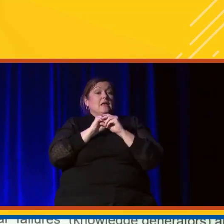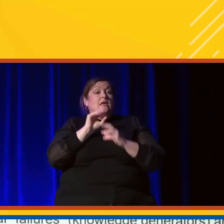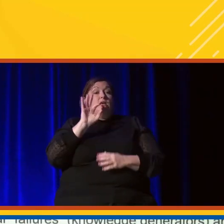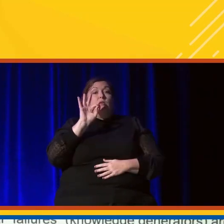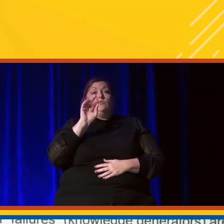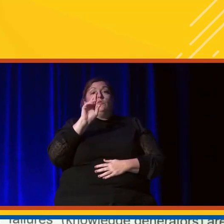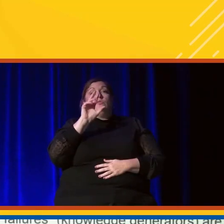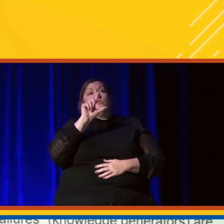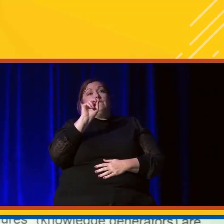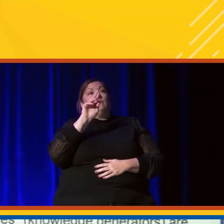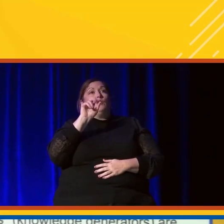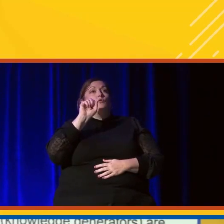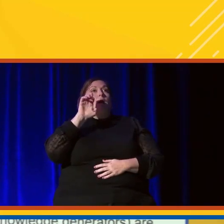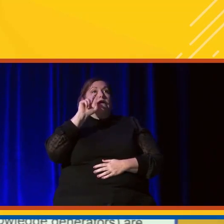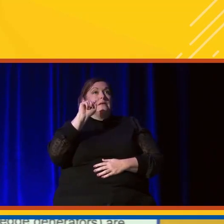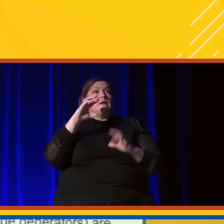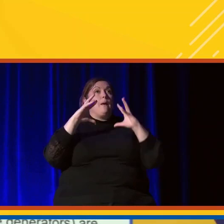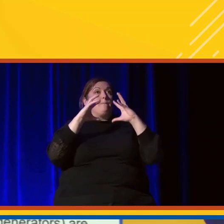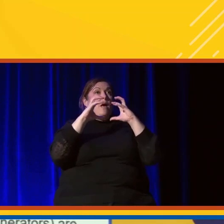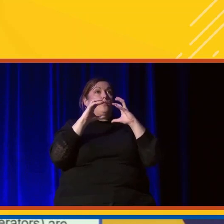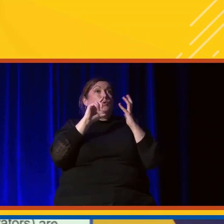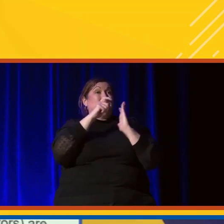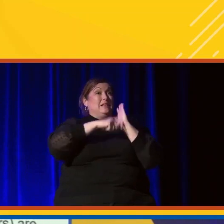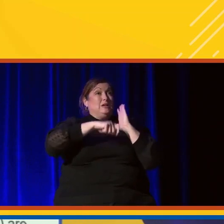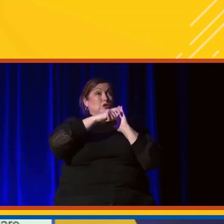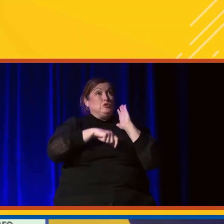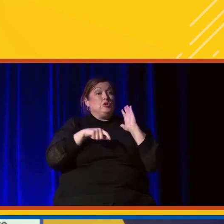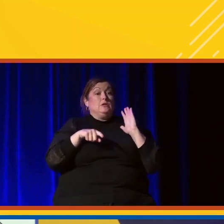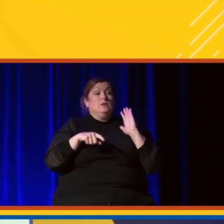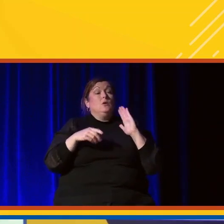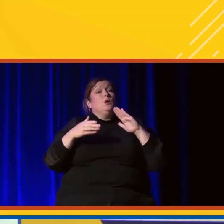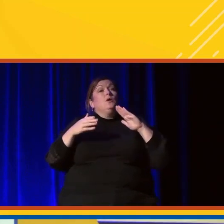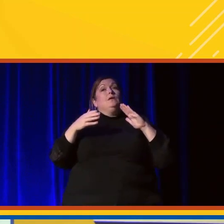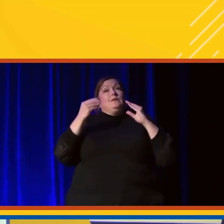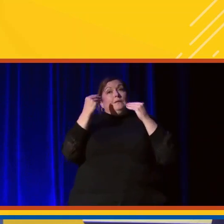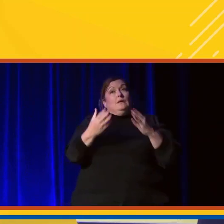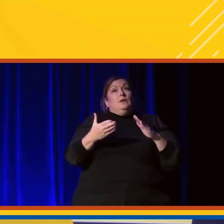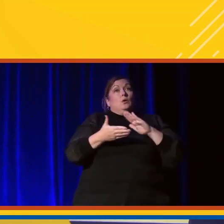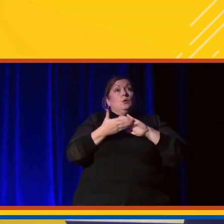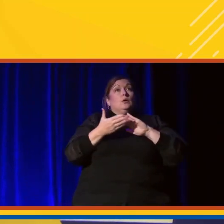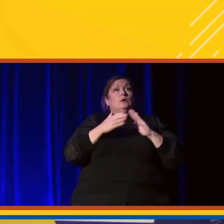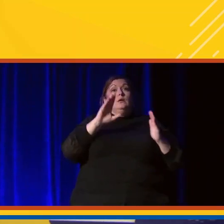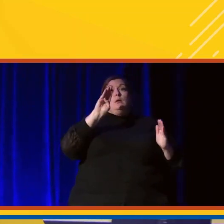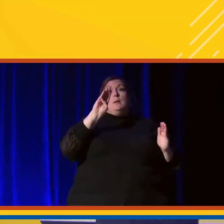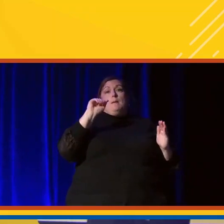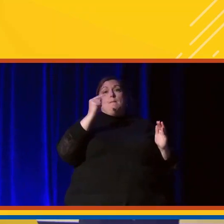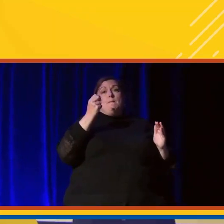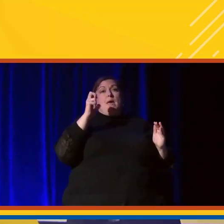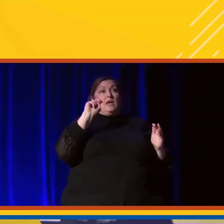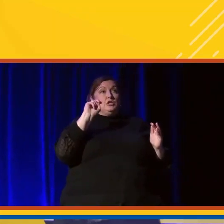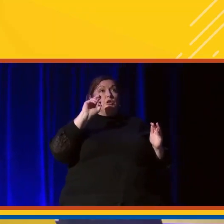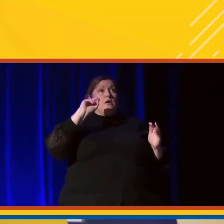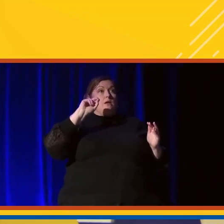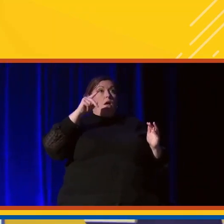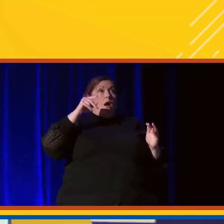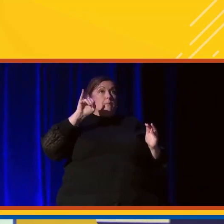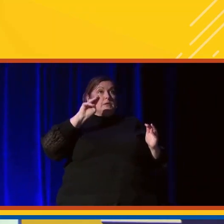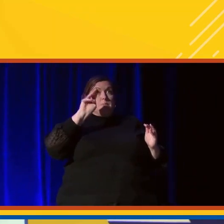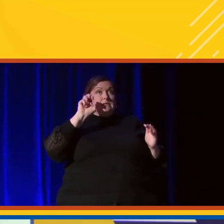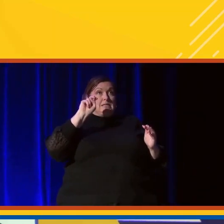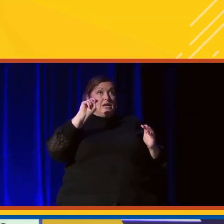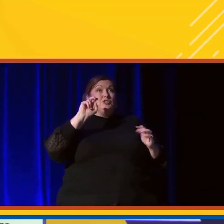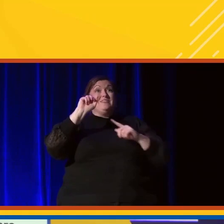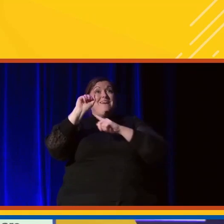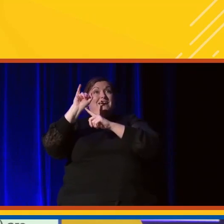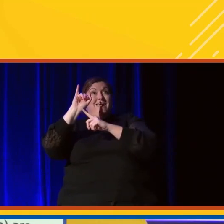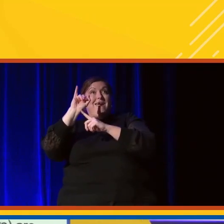molecules literature. And so what this is here to tell you is that when you're operating with a Bayesian optimization or an AI-driven campaign and you're in